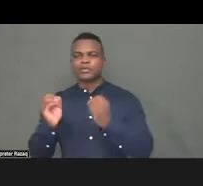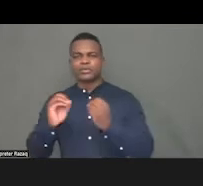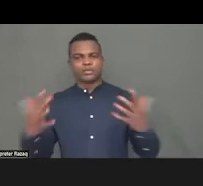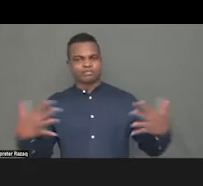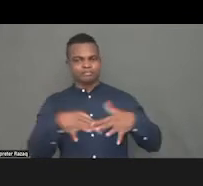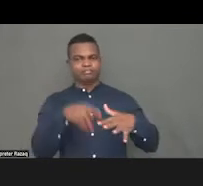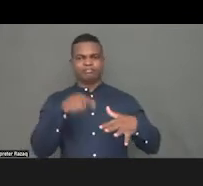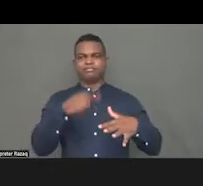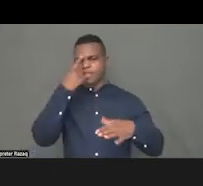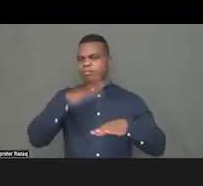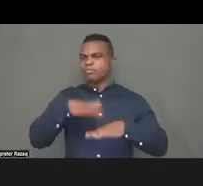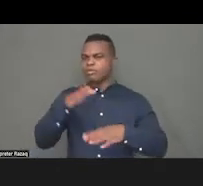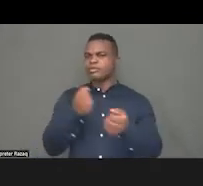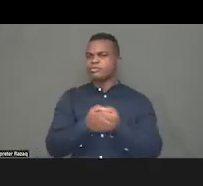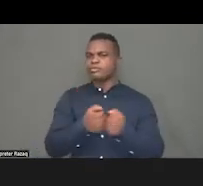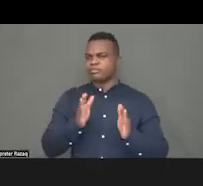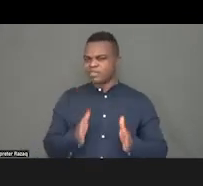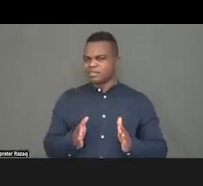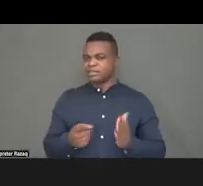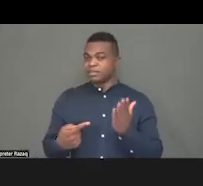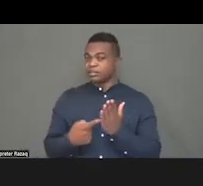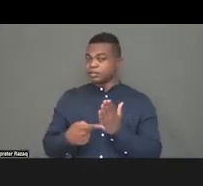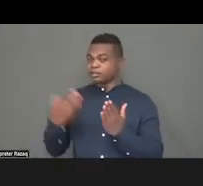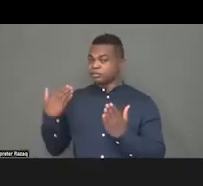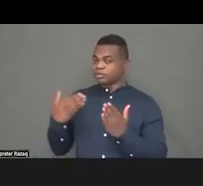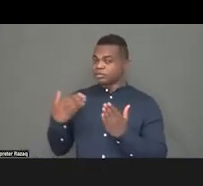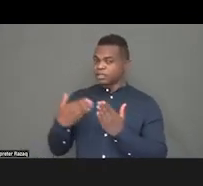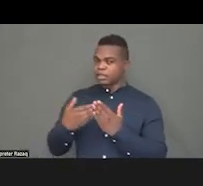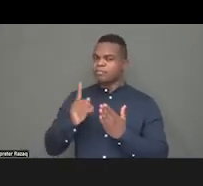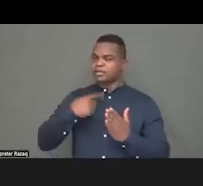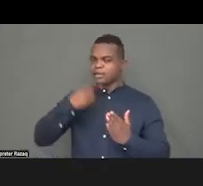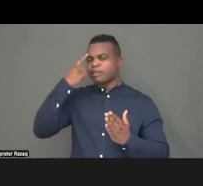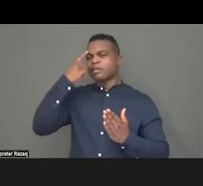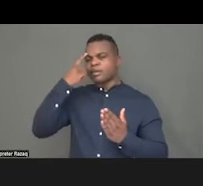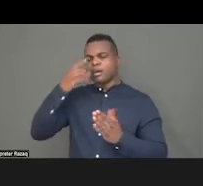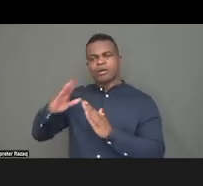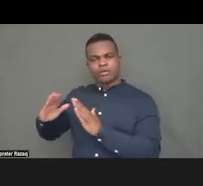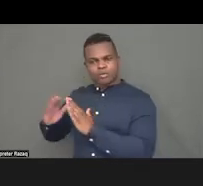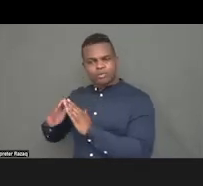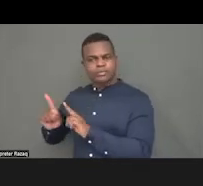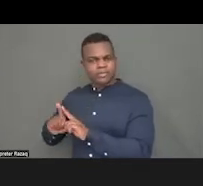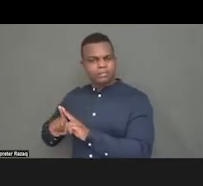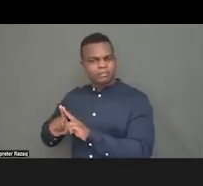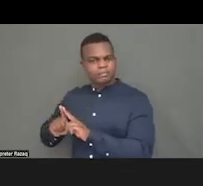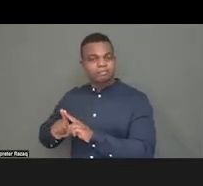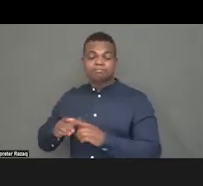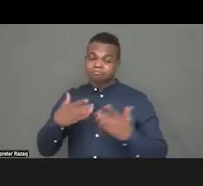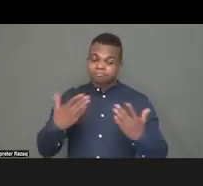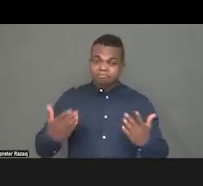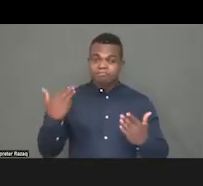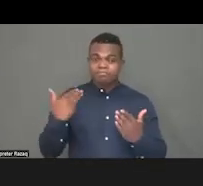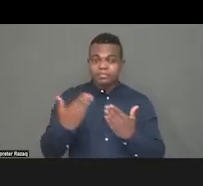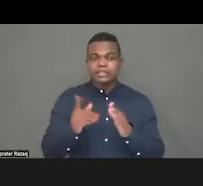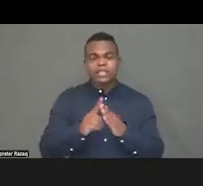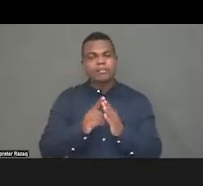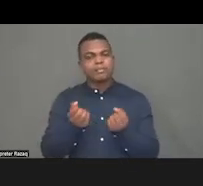Funding mechanisms and procurement processes can make or break the sustainability of many initiatives. So look, we really need